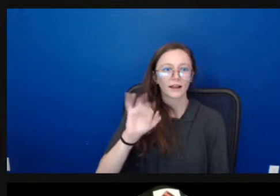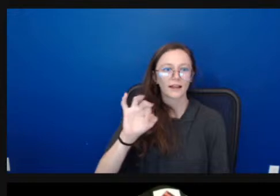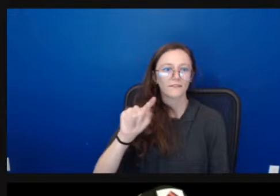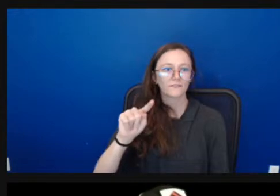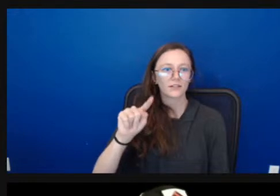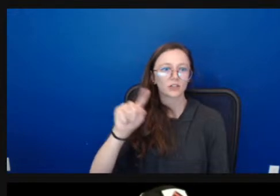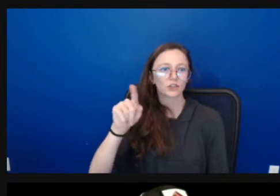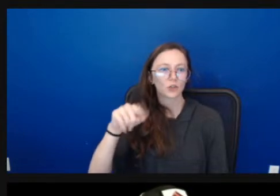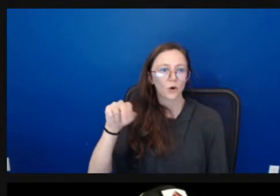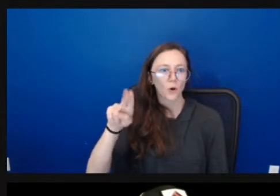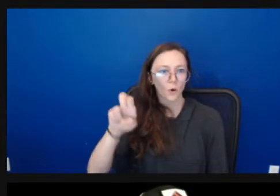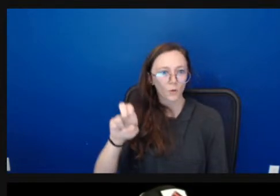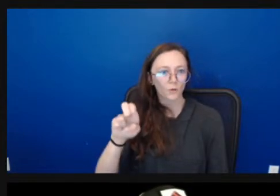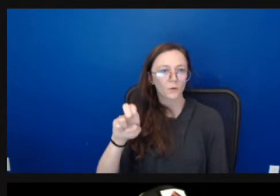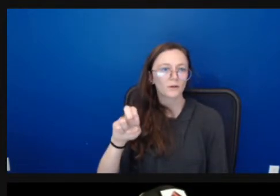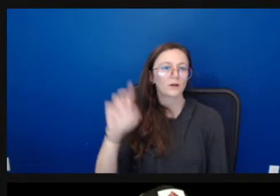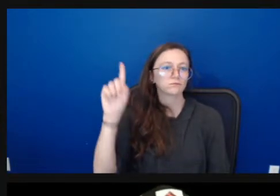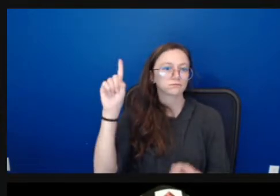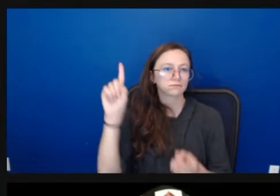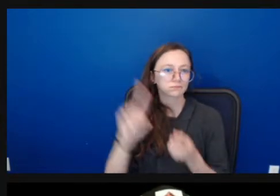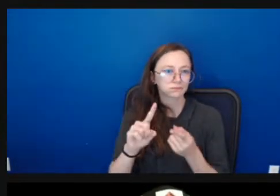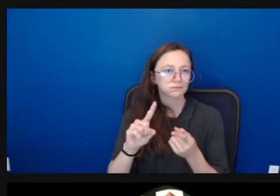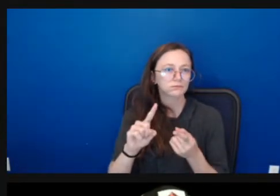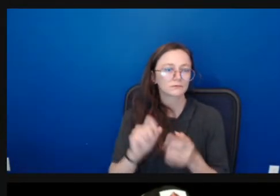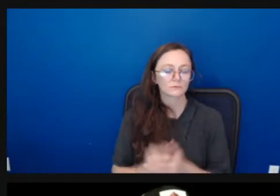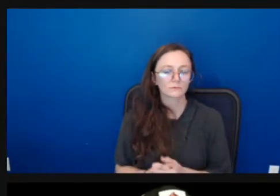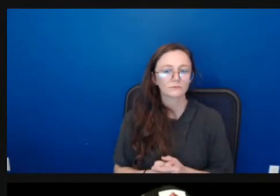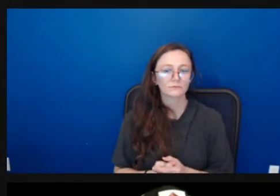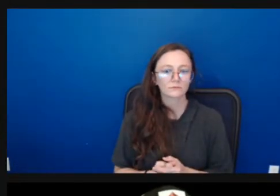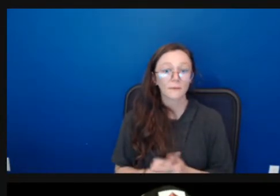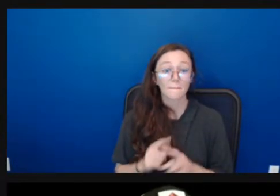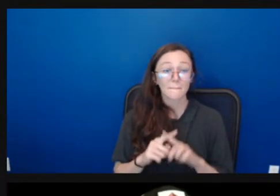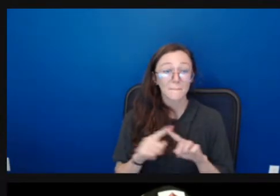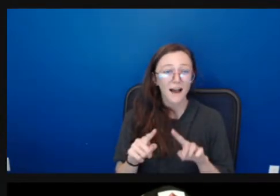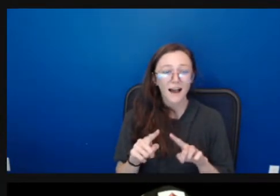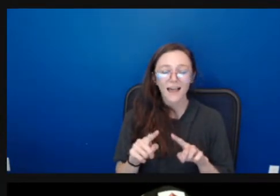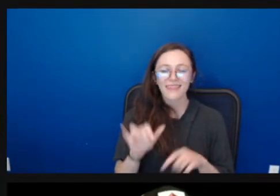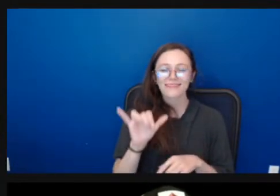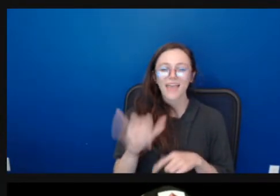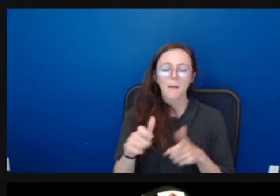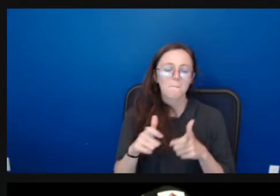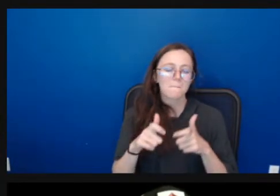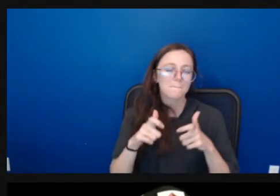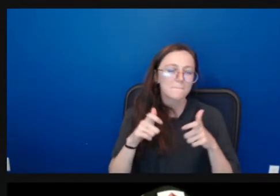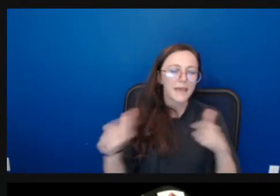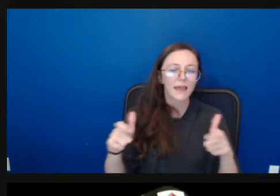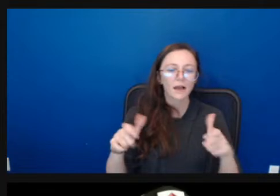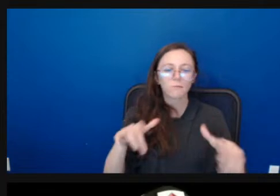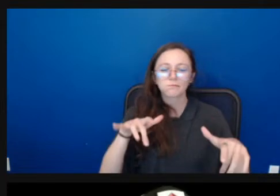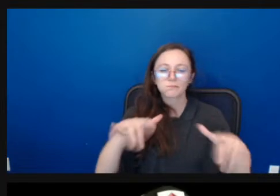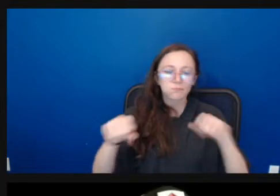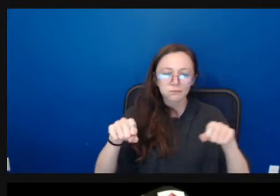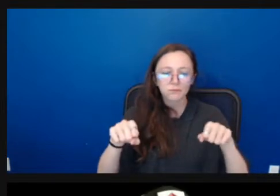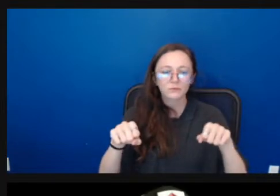However, the main pulse of that intrusion that occurred about a week and a half ago has passed.